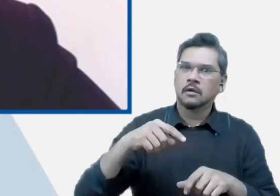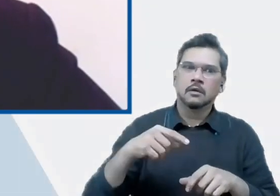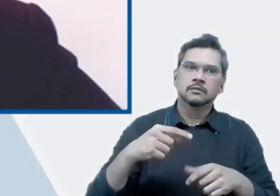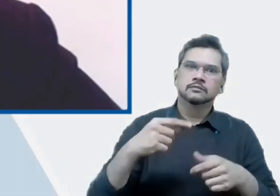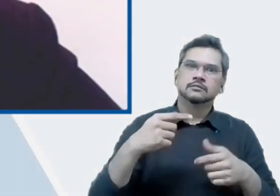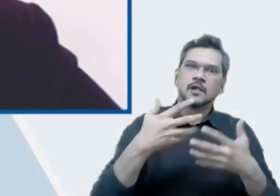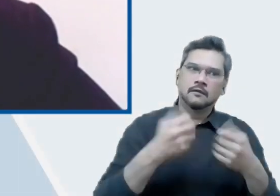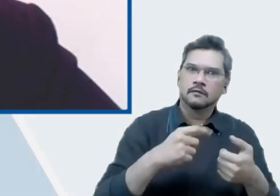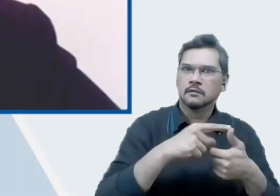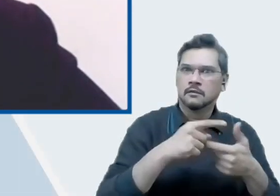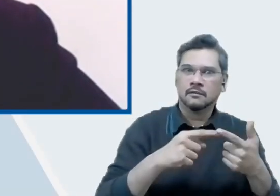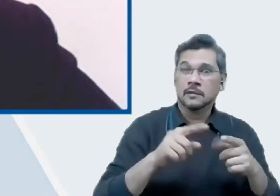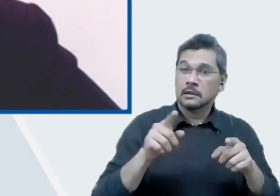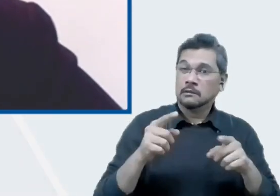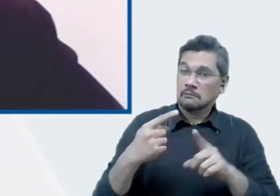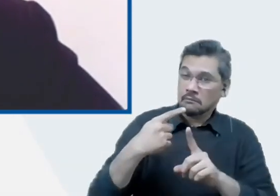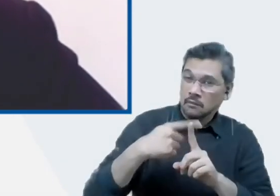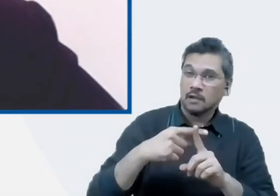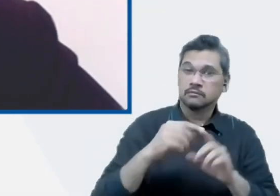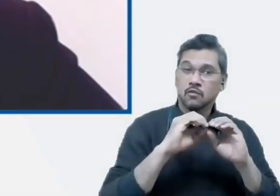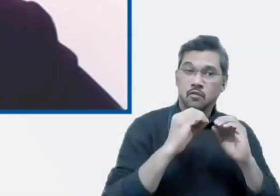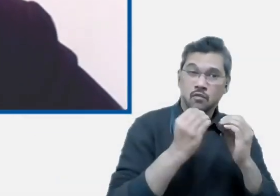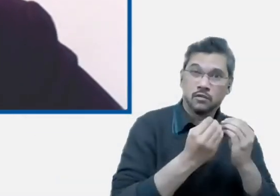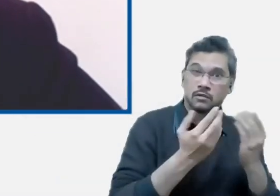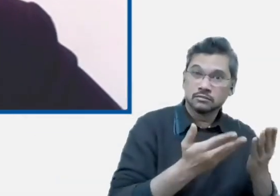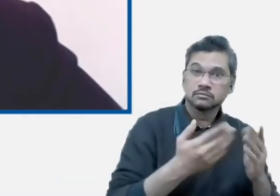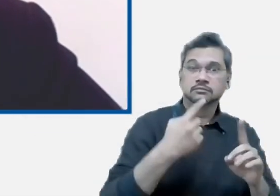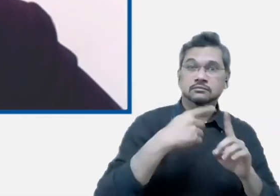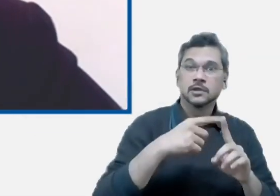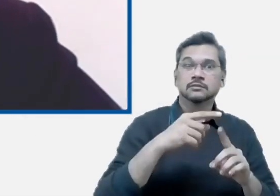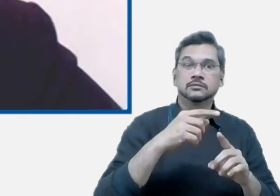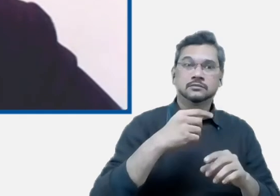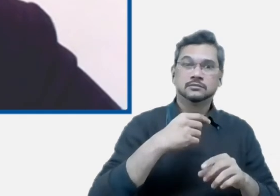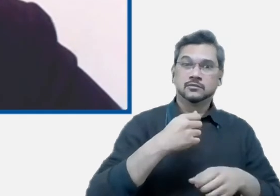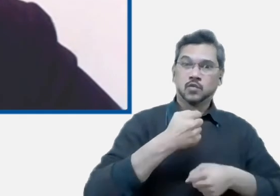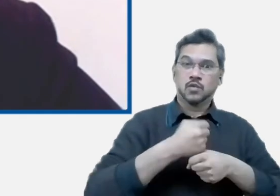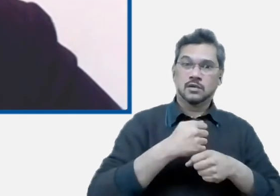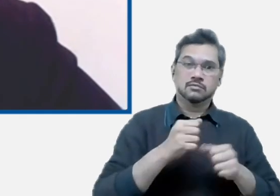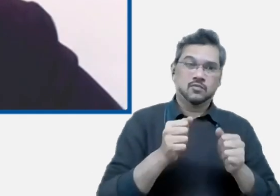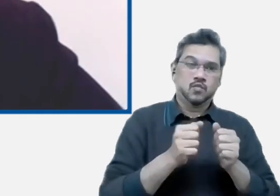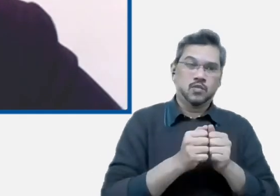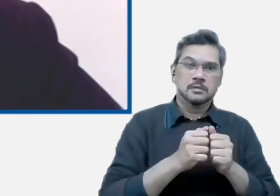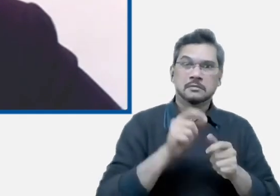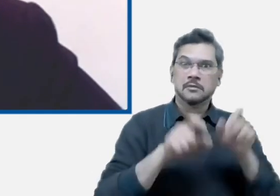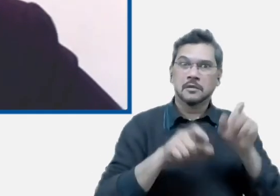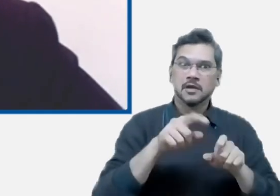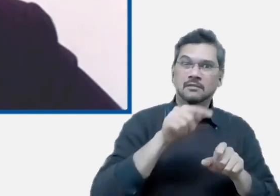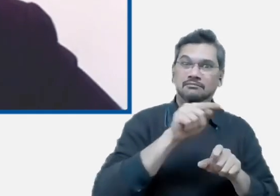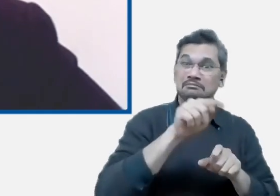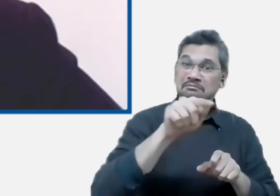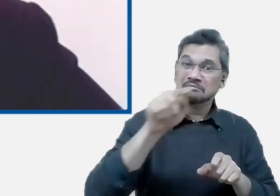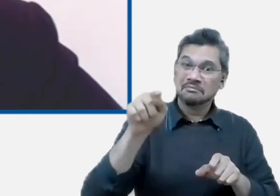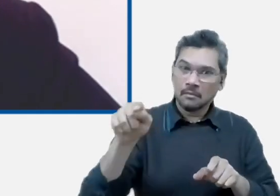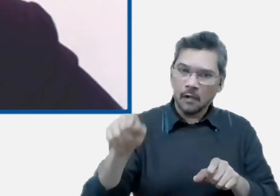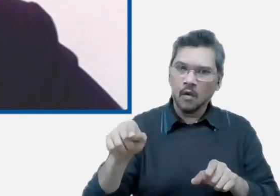society, and my team members who have been part of this drafting, and we have worked tirelessly to ensure